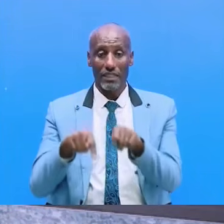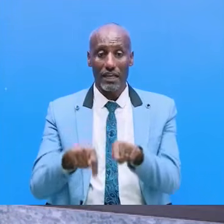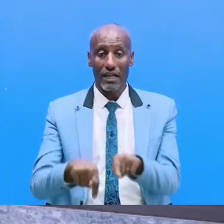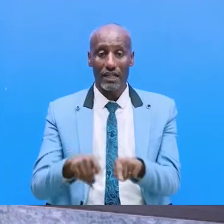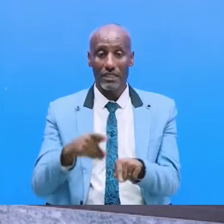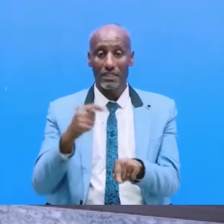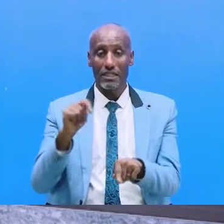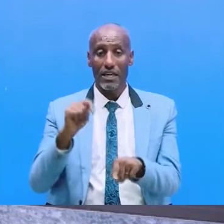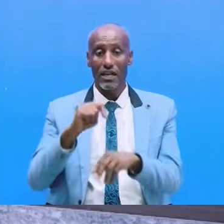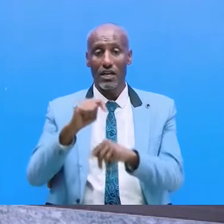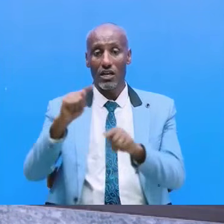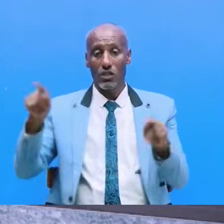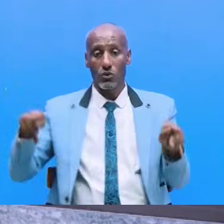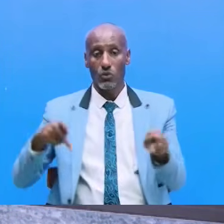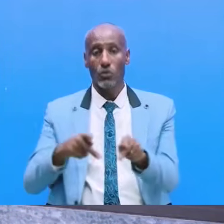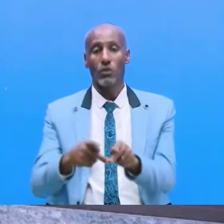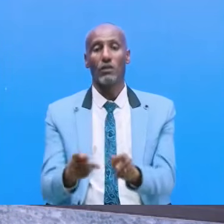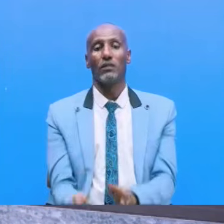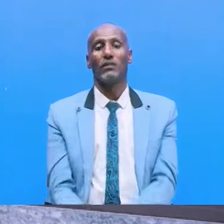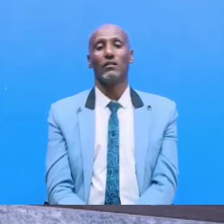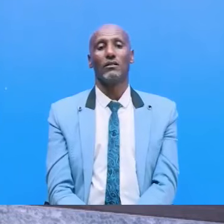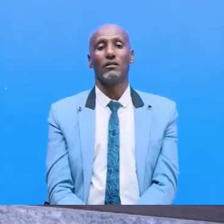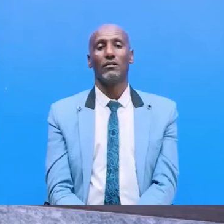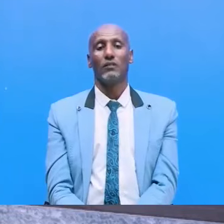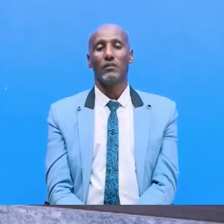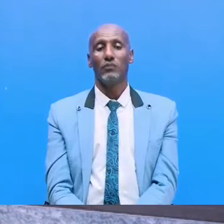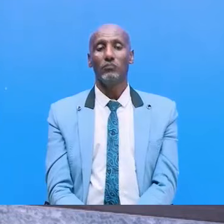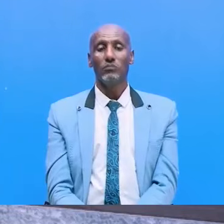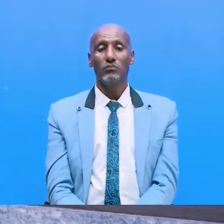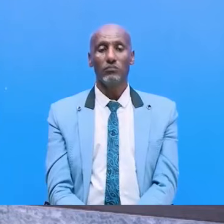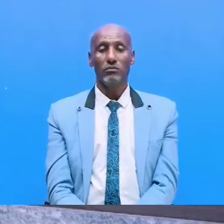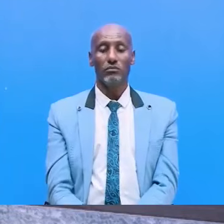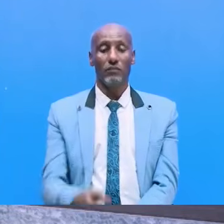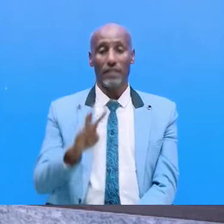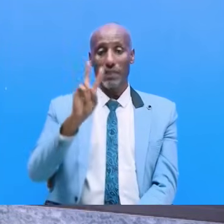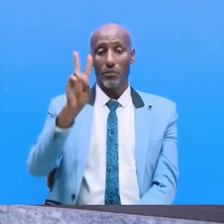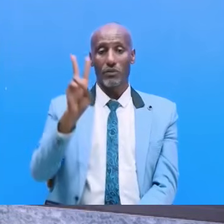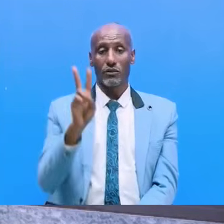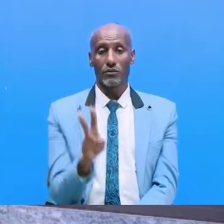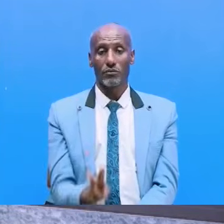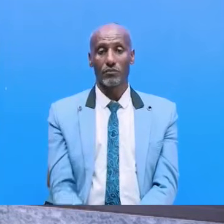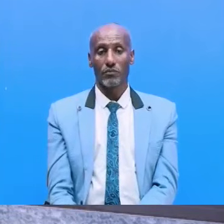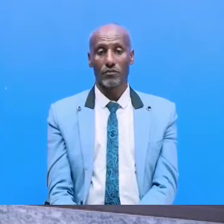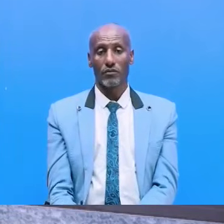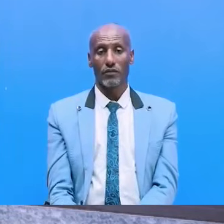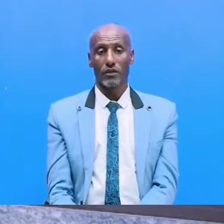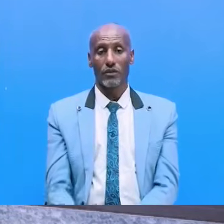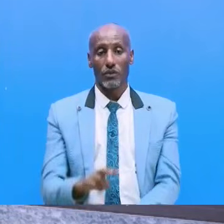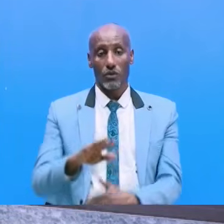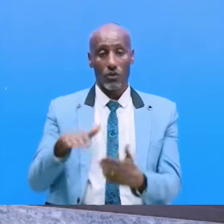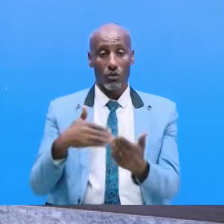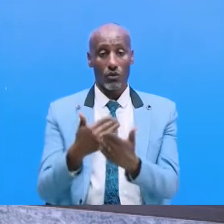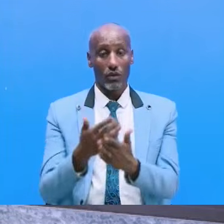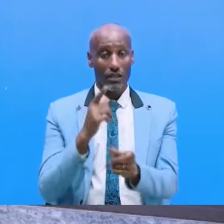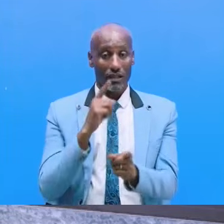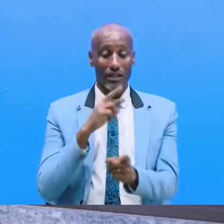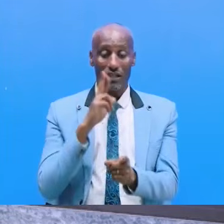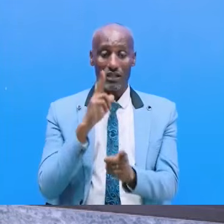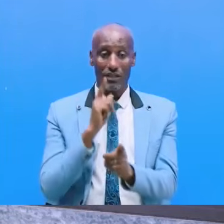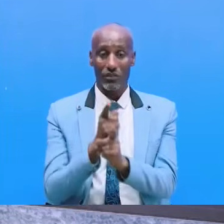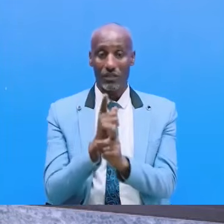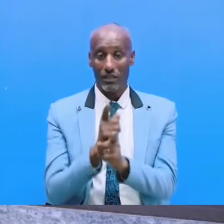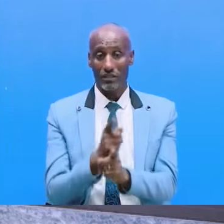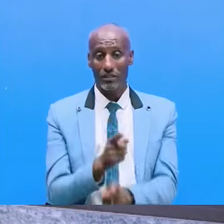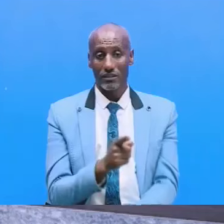elephant at the zoo. Look, students. Question number 2. I hope you all are correct. So we